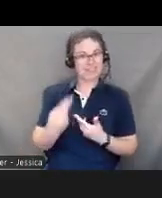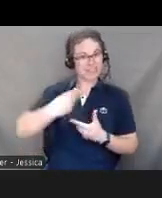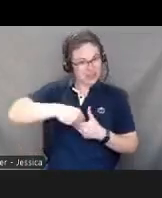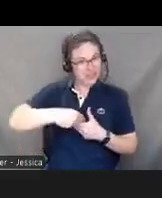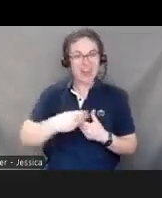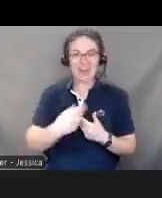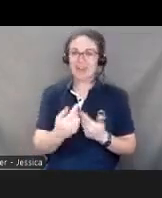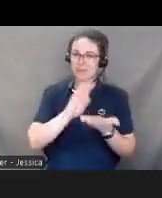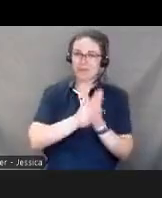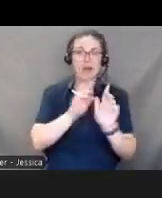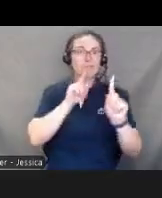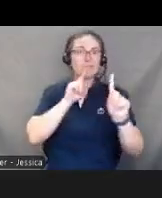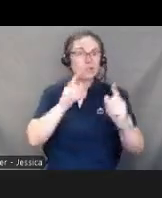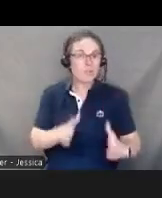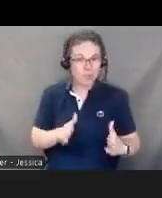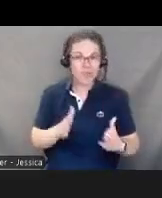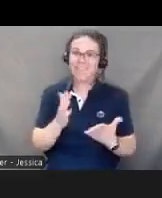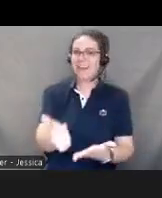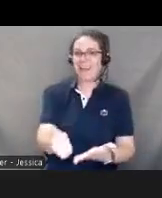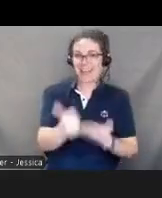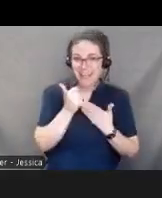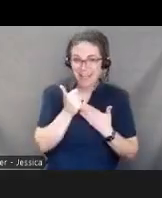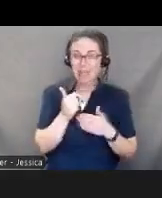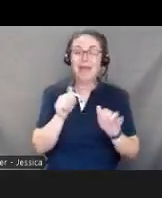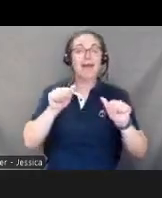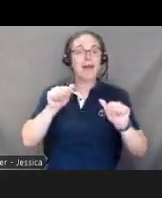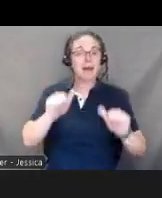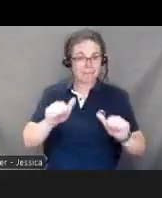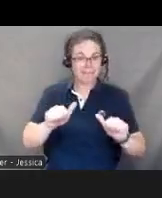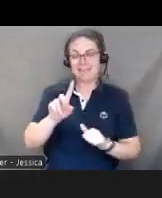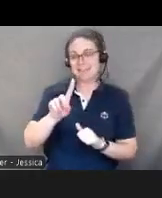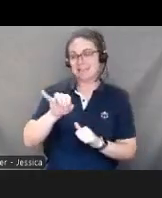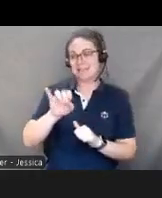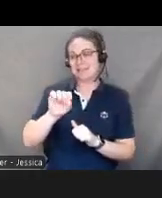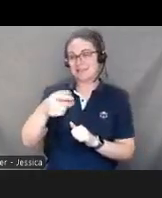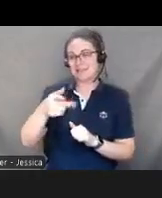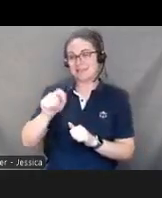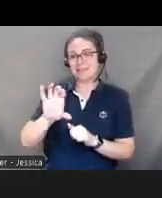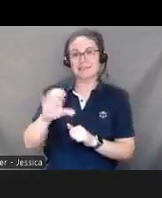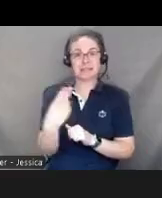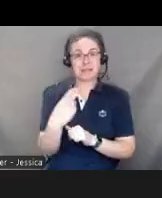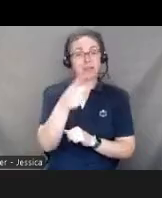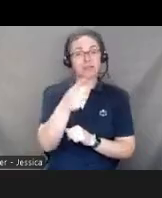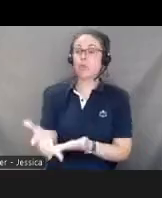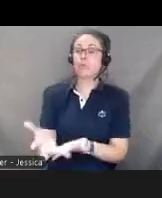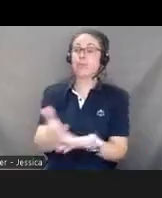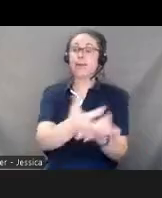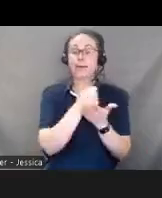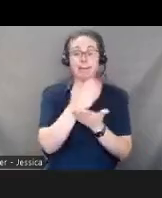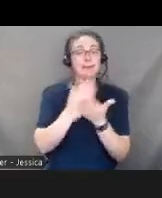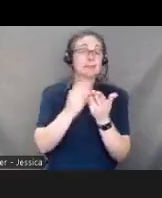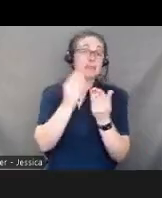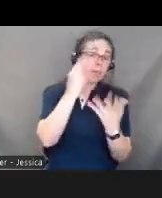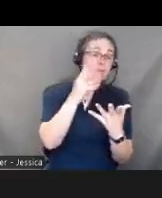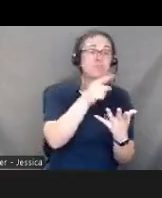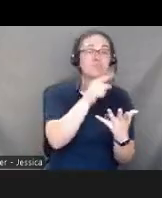the reporters and help me do that? The Abilities Dispatch, you would just collect some information on what's